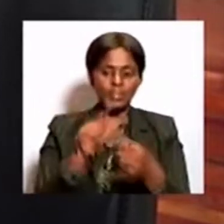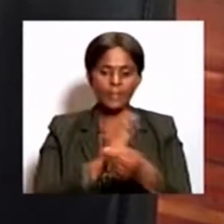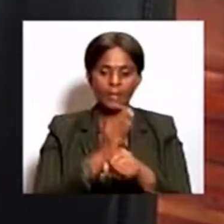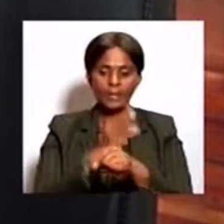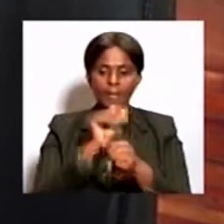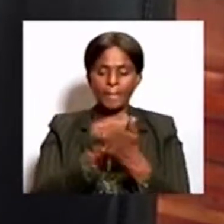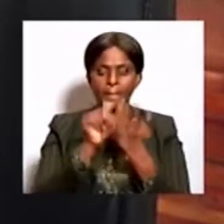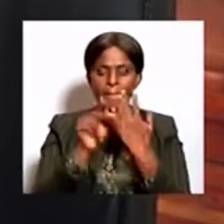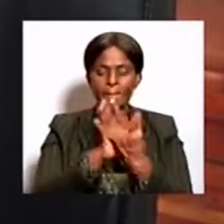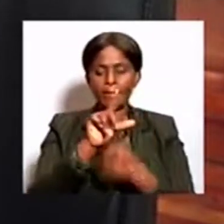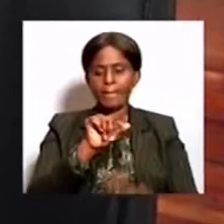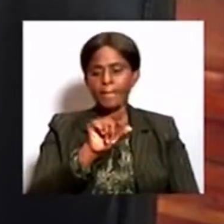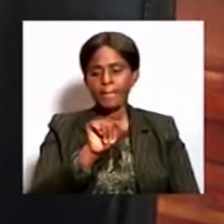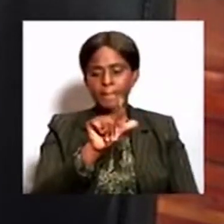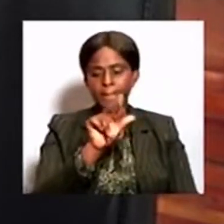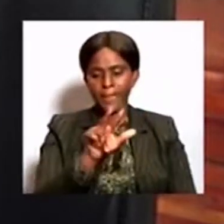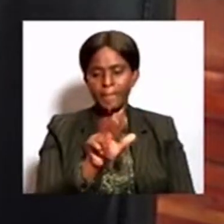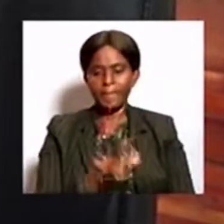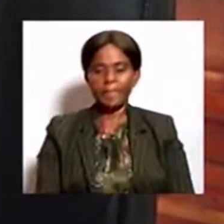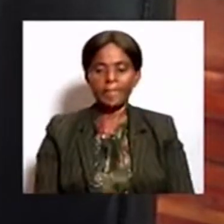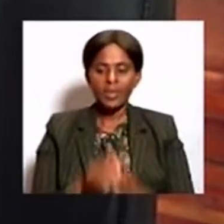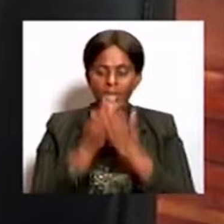April of 2023.